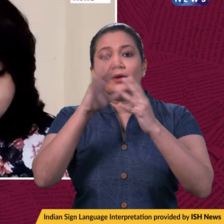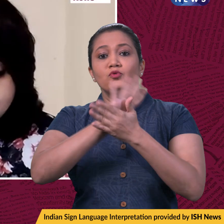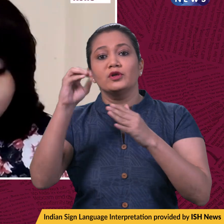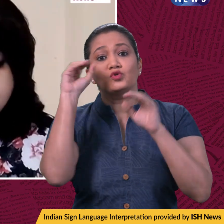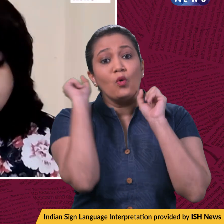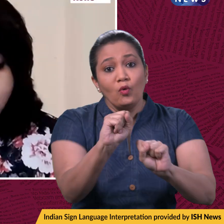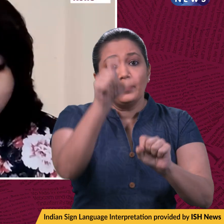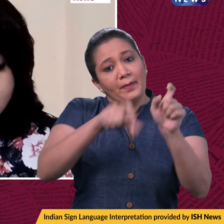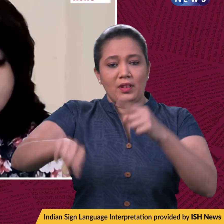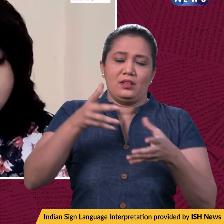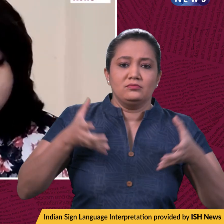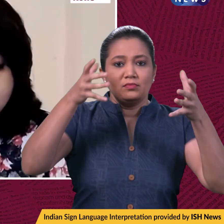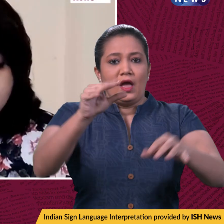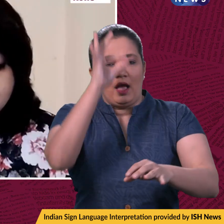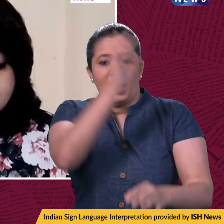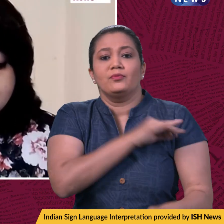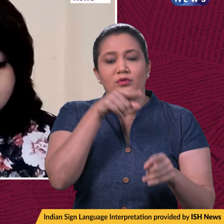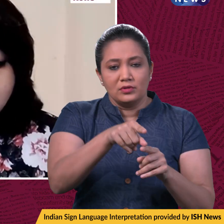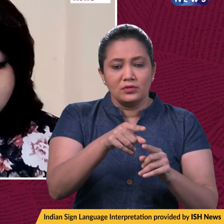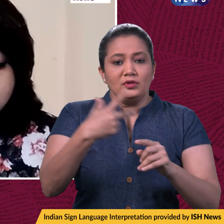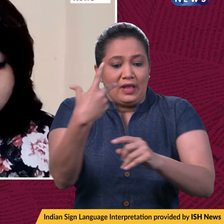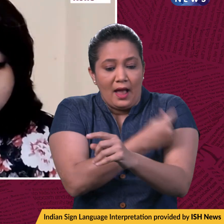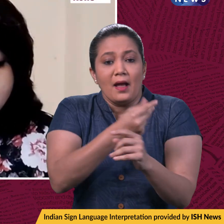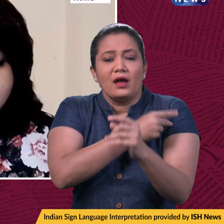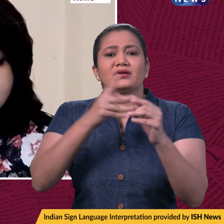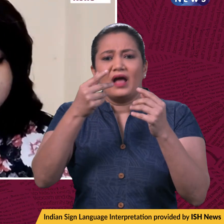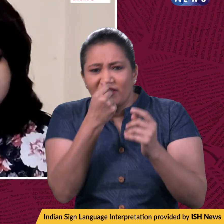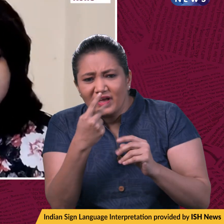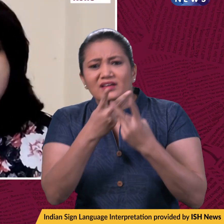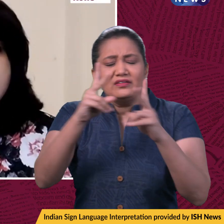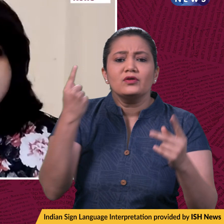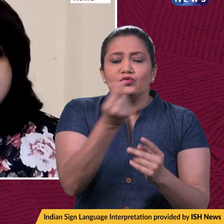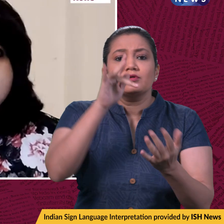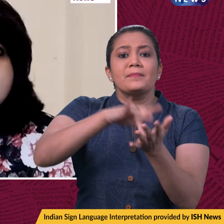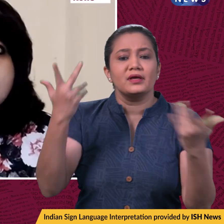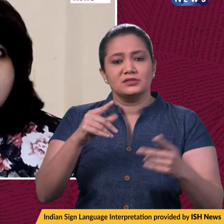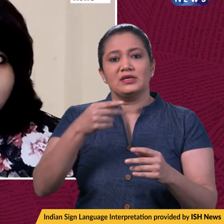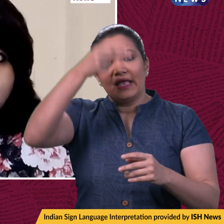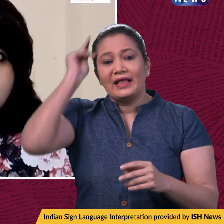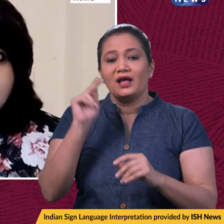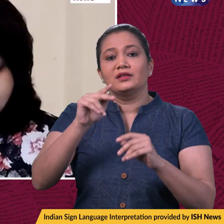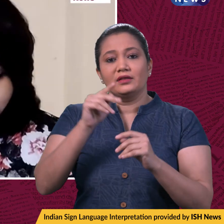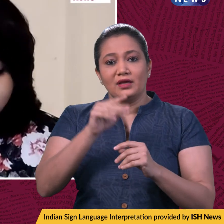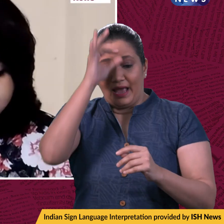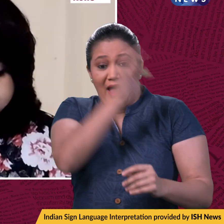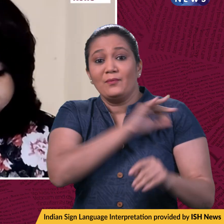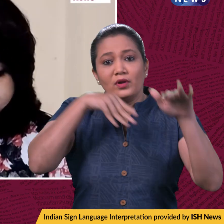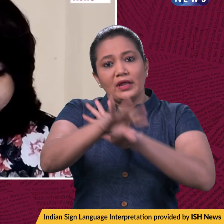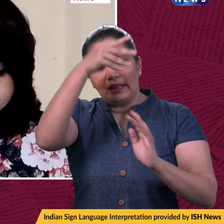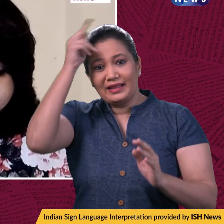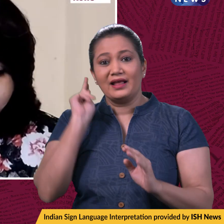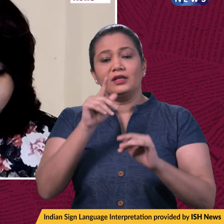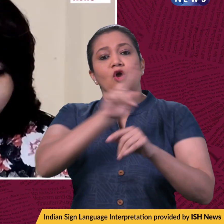the WHO in Kabul and will be administered at the Indira Gandhi Children's Hospital, Kabul.